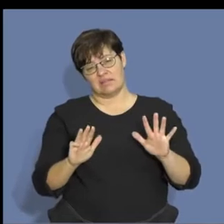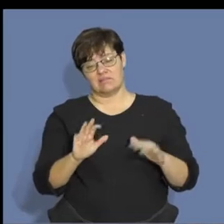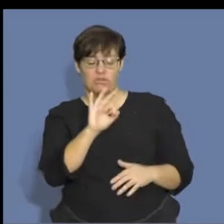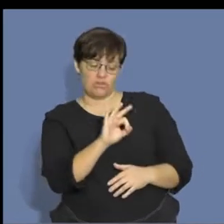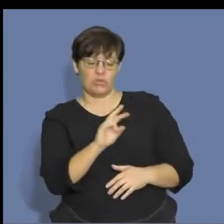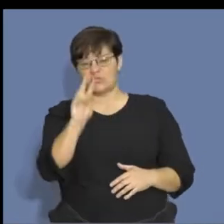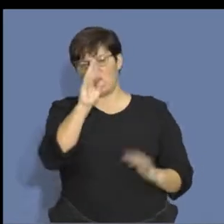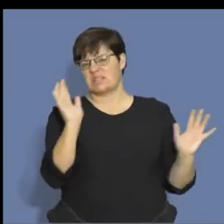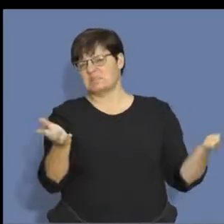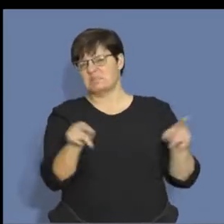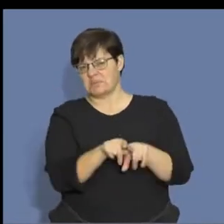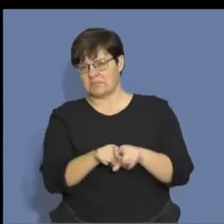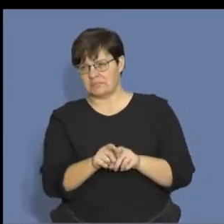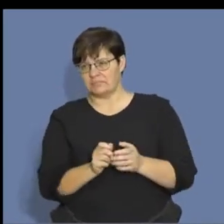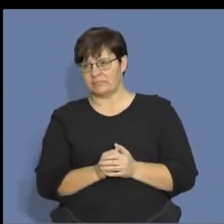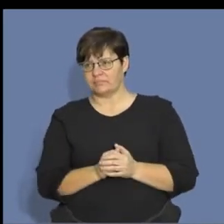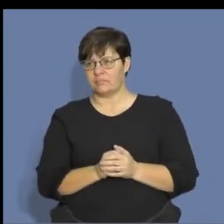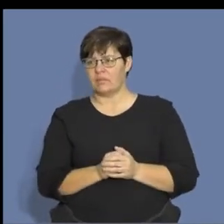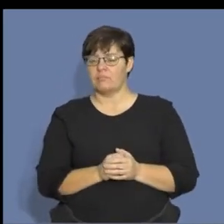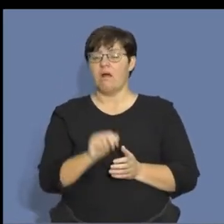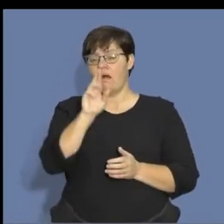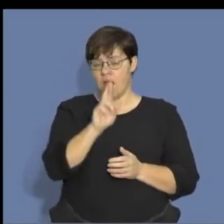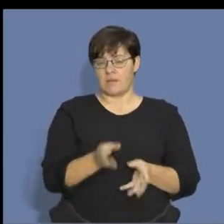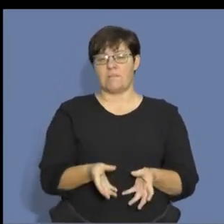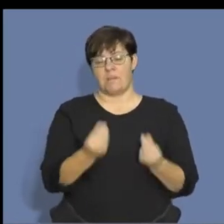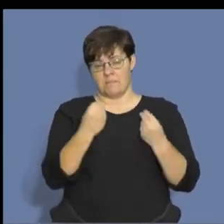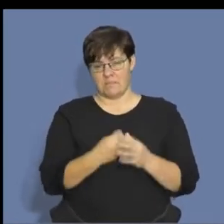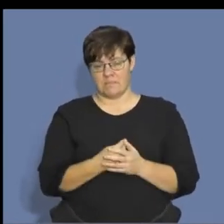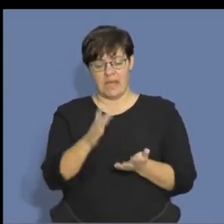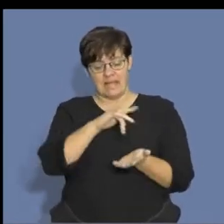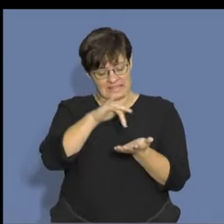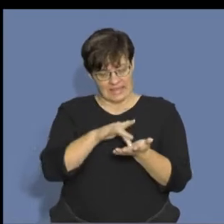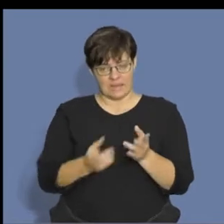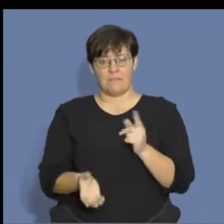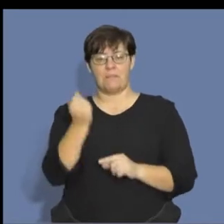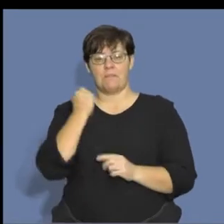squared. And therefore, I have my radius, I have my center,